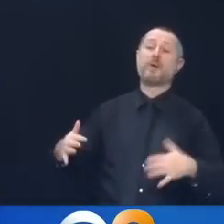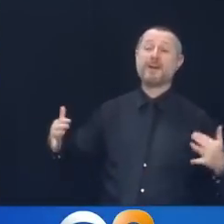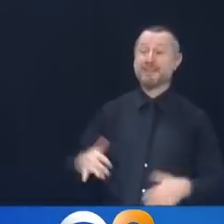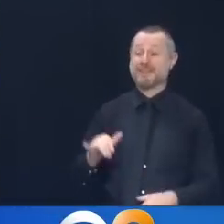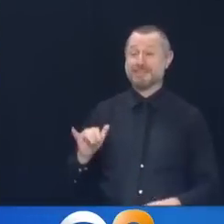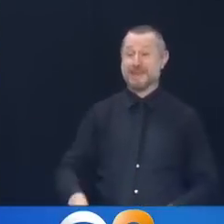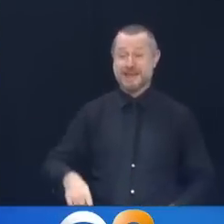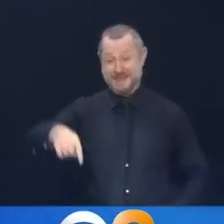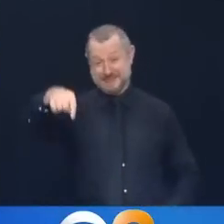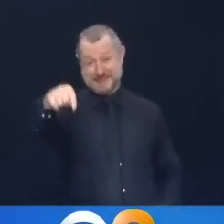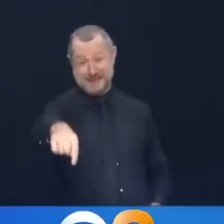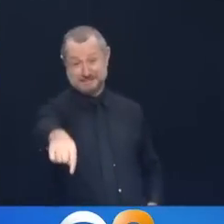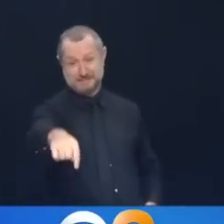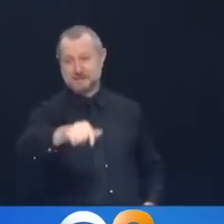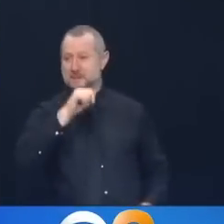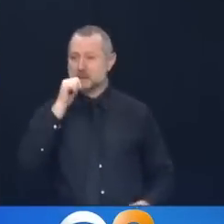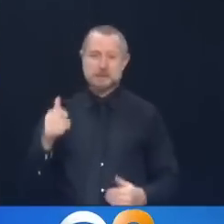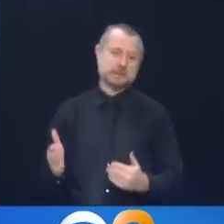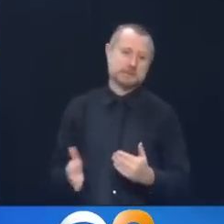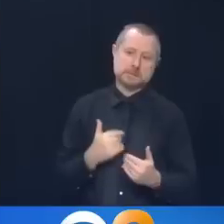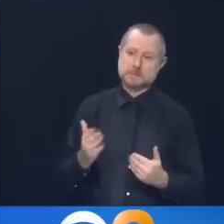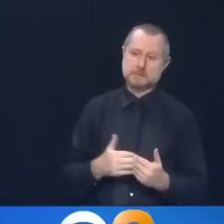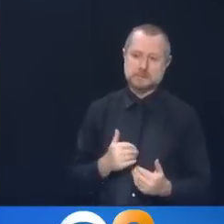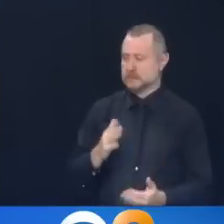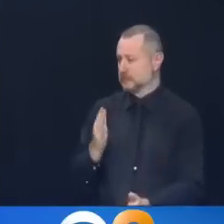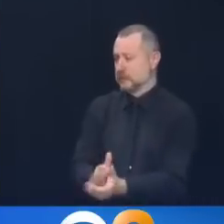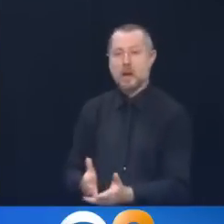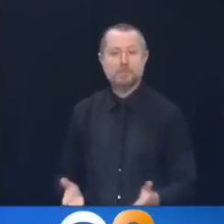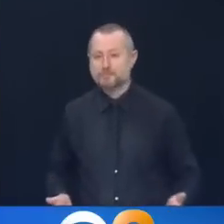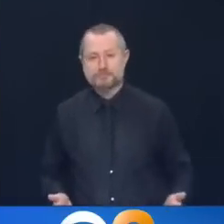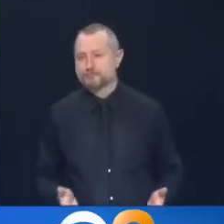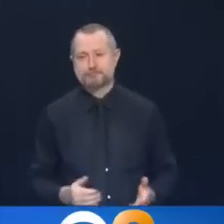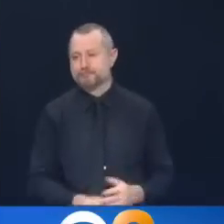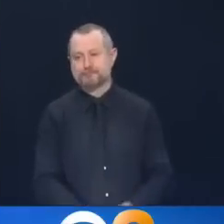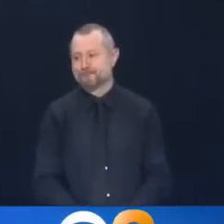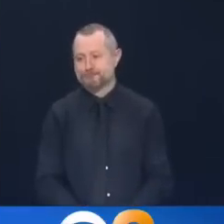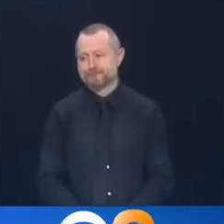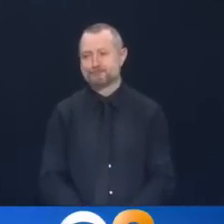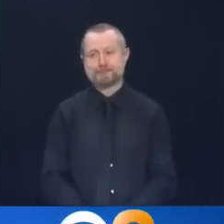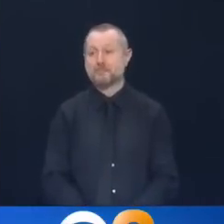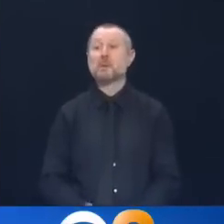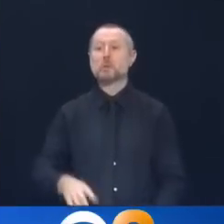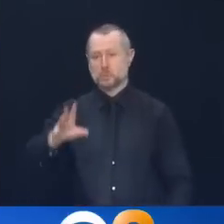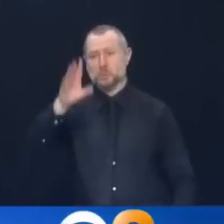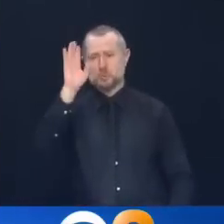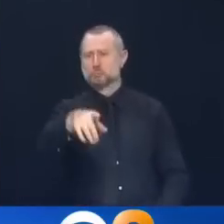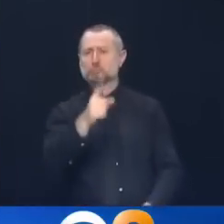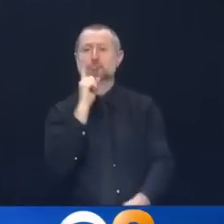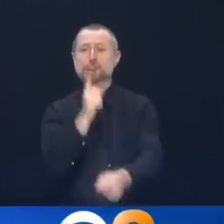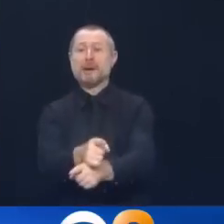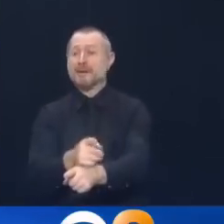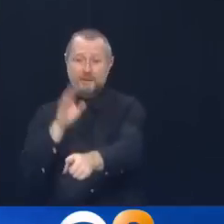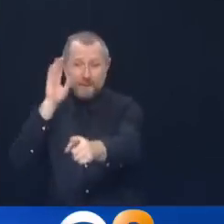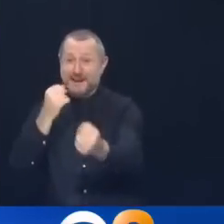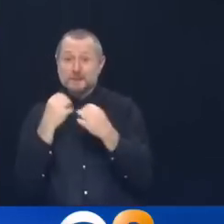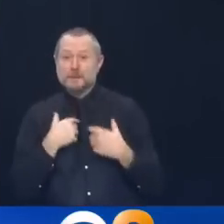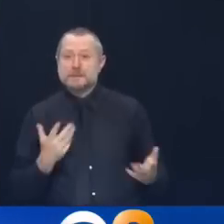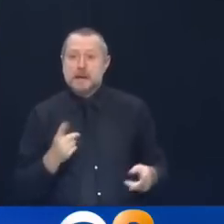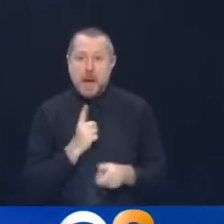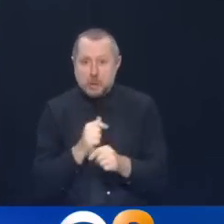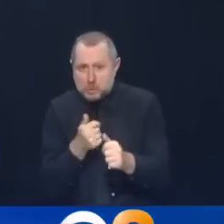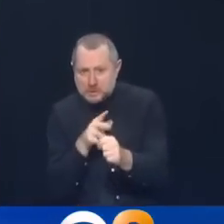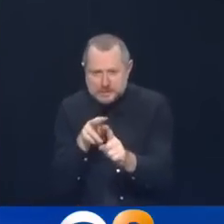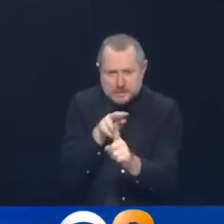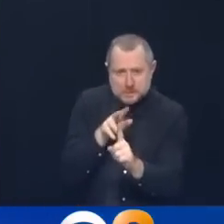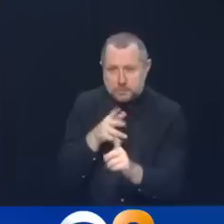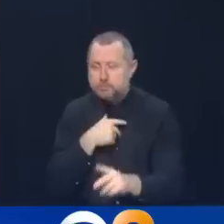really hard to stop because you're right, it's very hard to restrict, it's